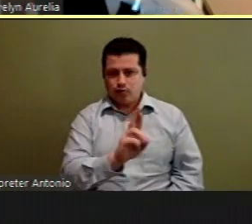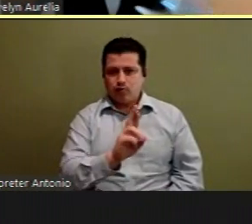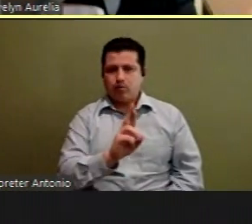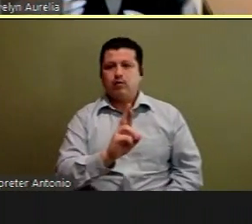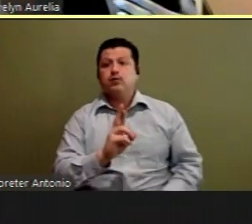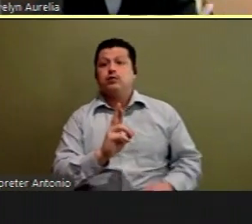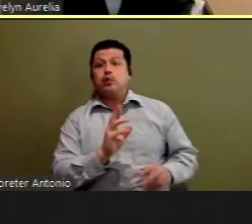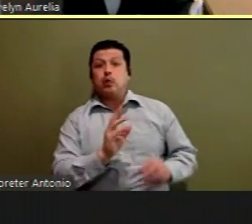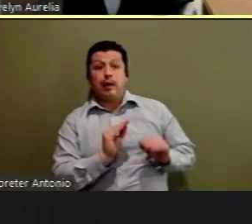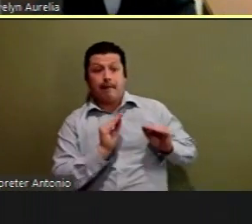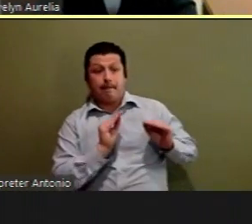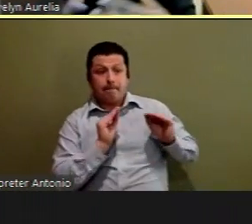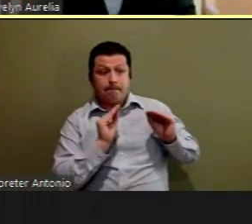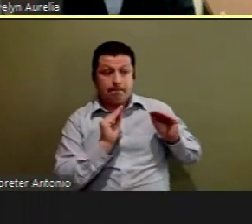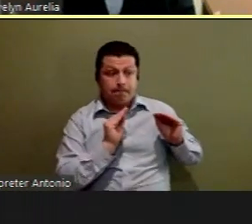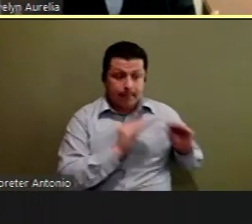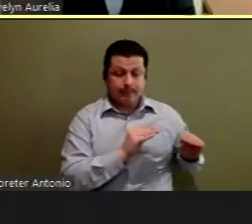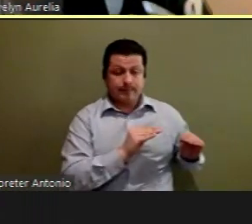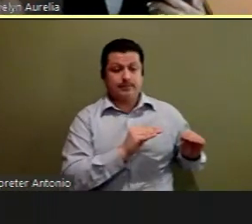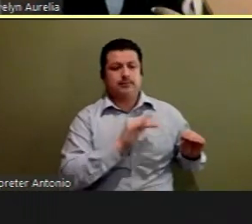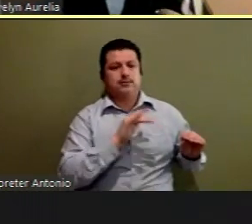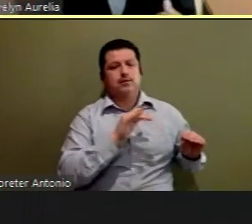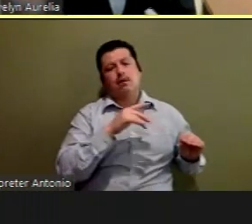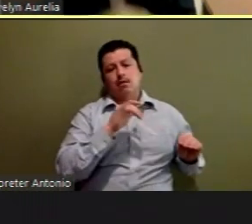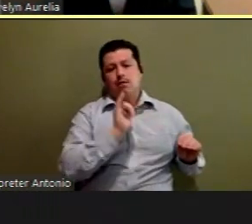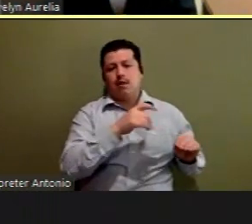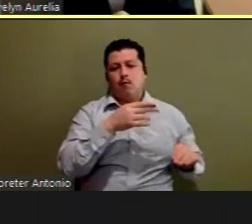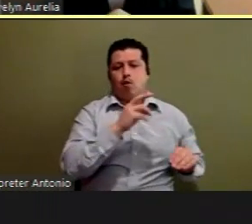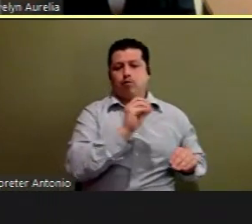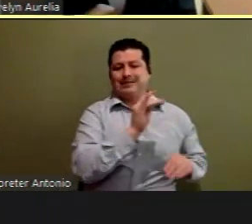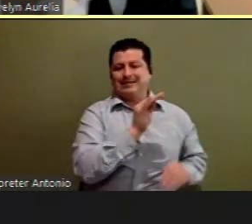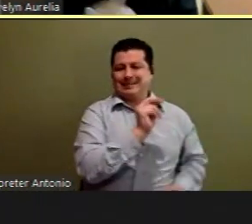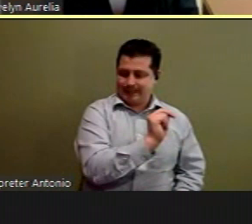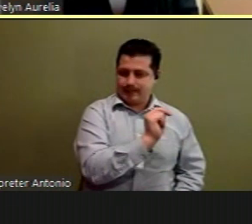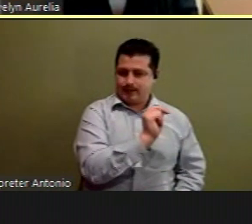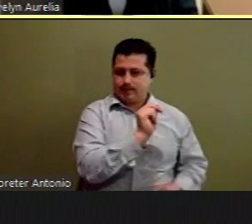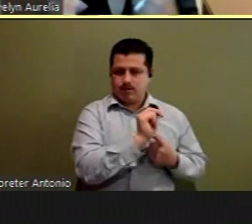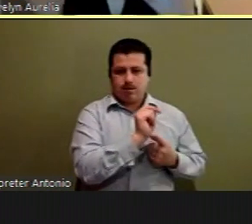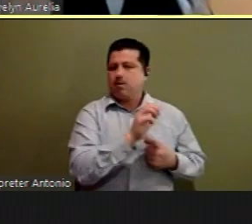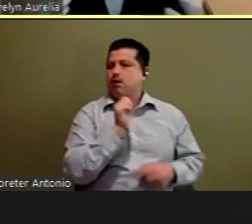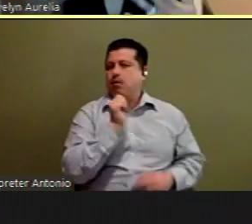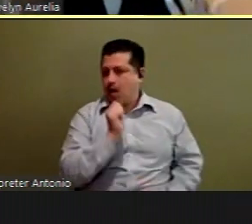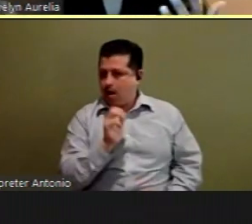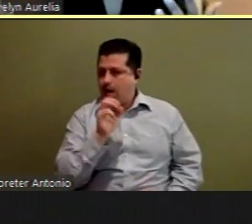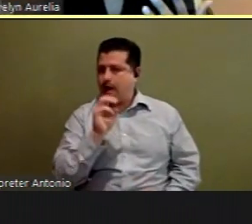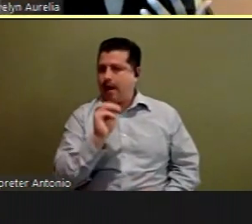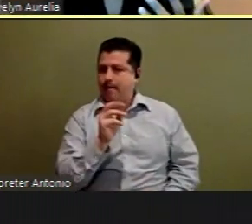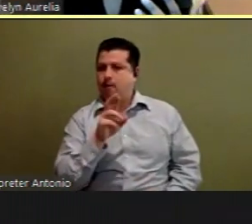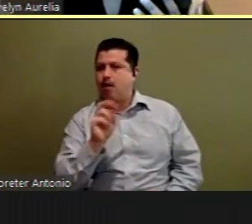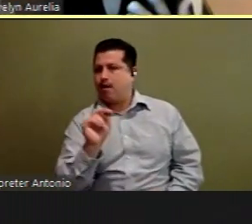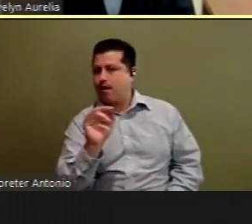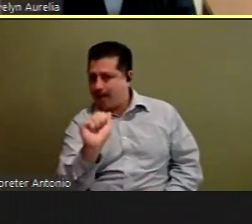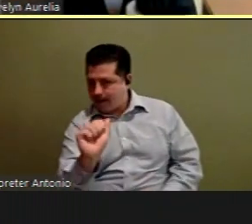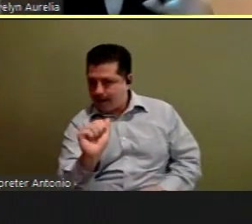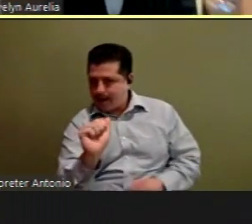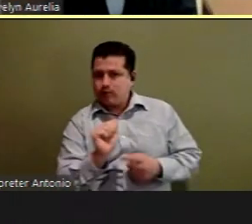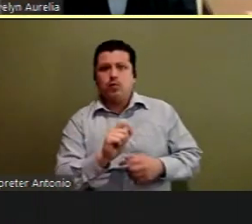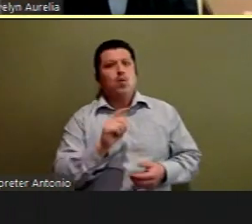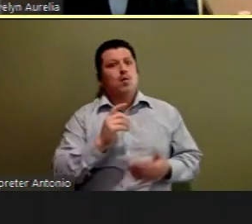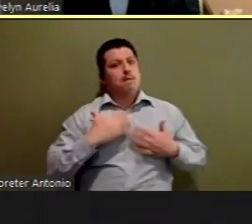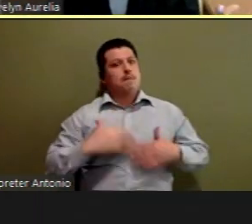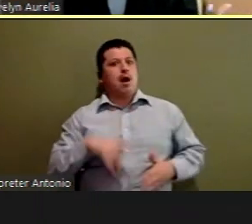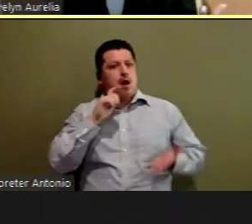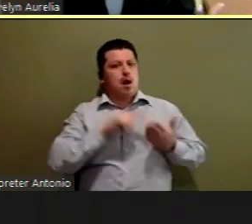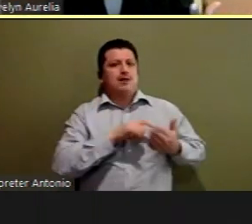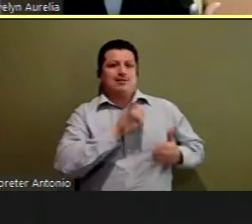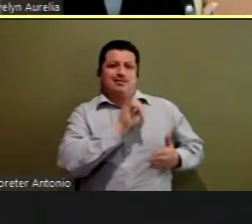having to be translated from mRNA into your system. Your body will see those proteins, attack it, and it will remember what the proteins look like. So it's a